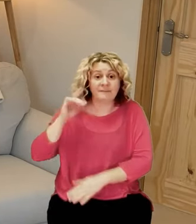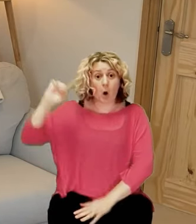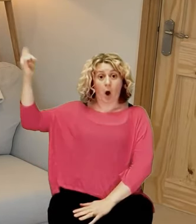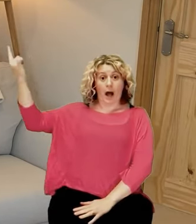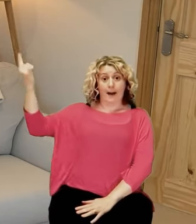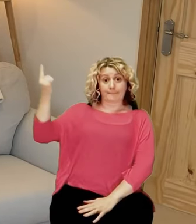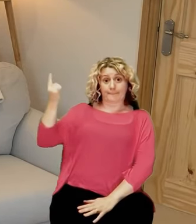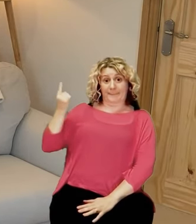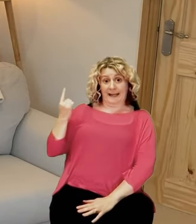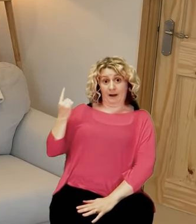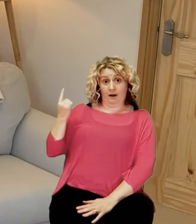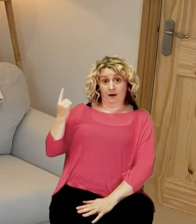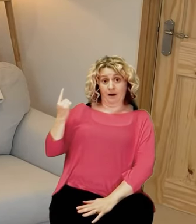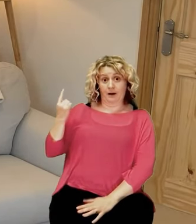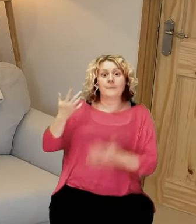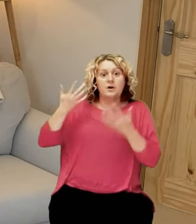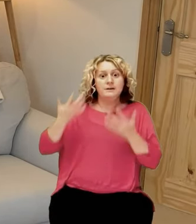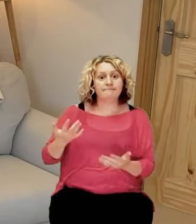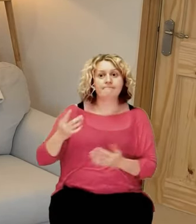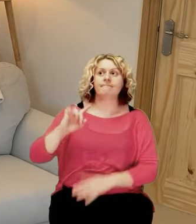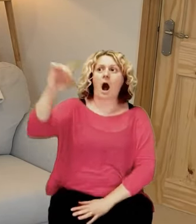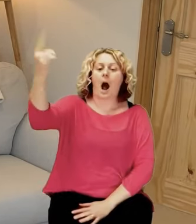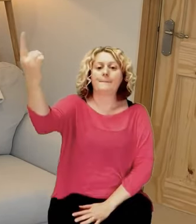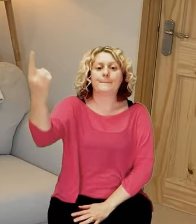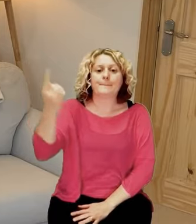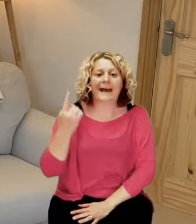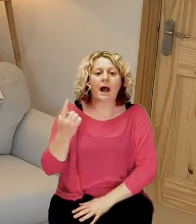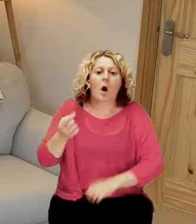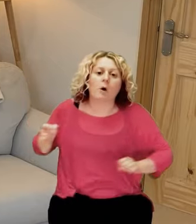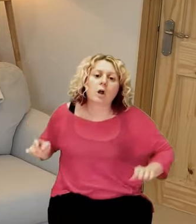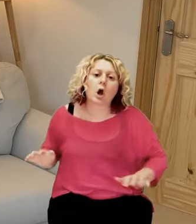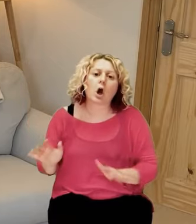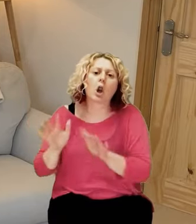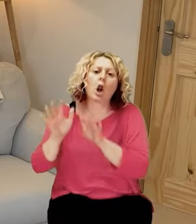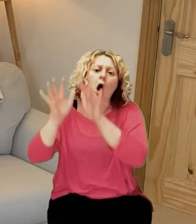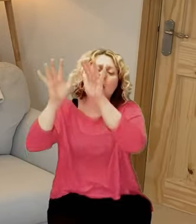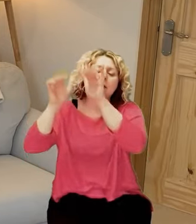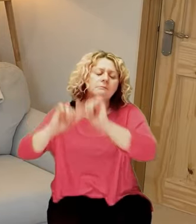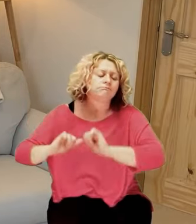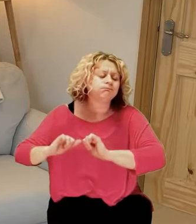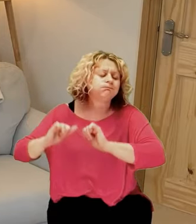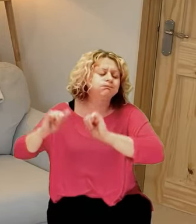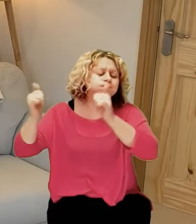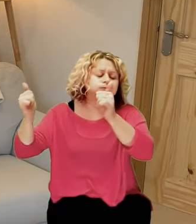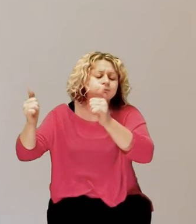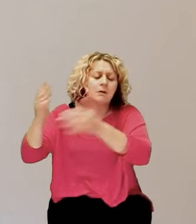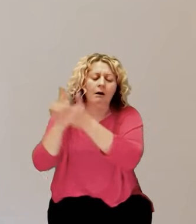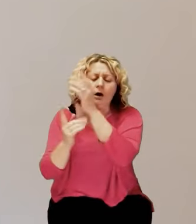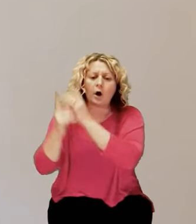person. The appearing of the glory of our great God and Saviour, Jesus Christ.